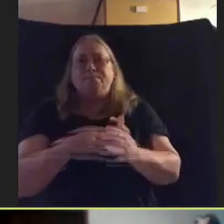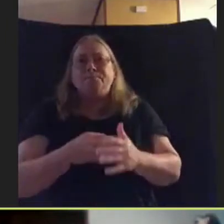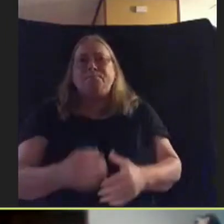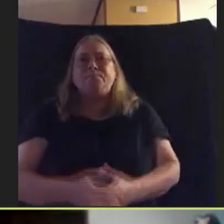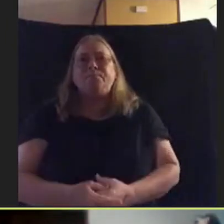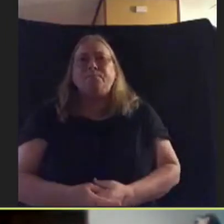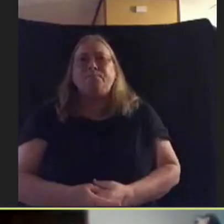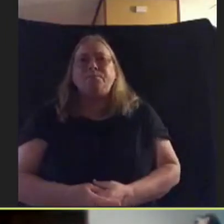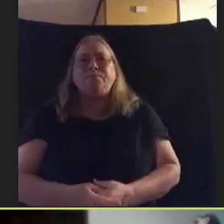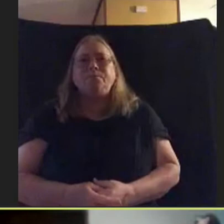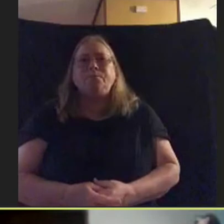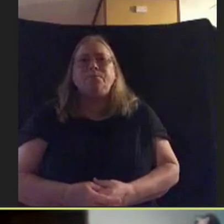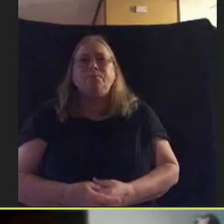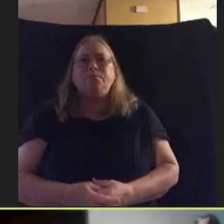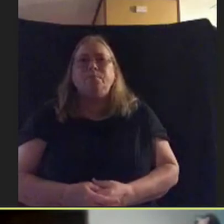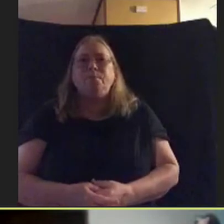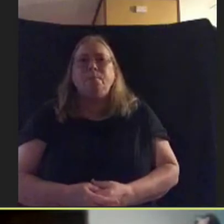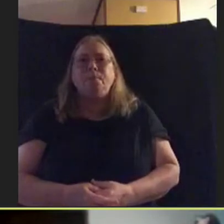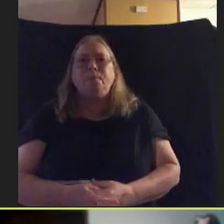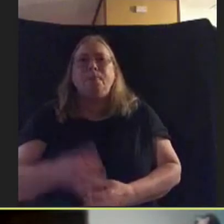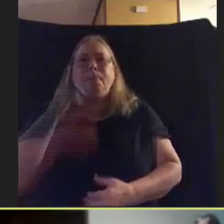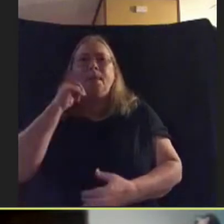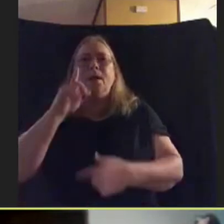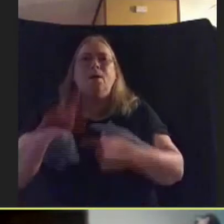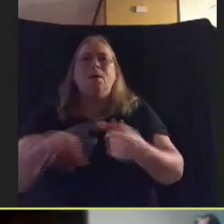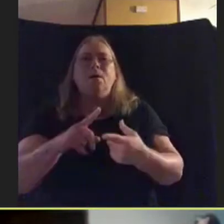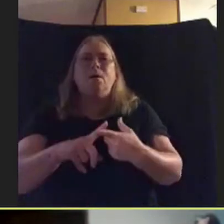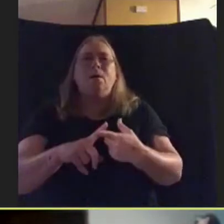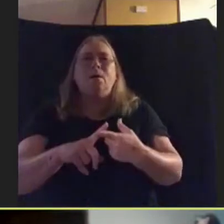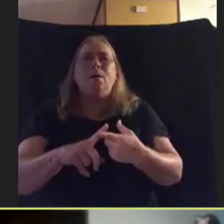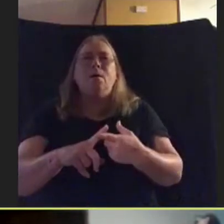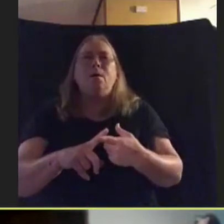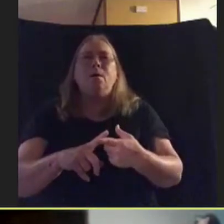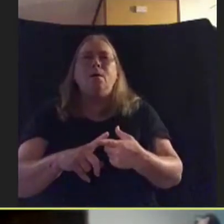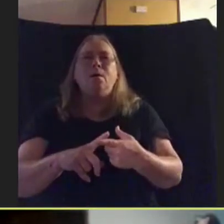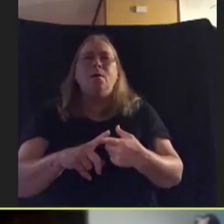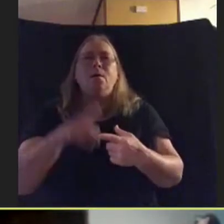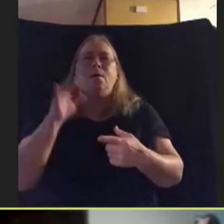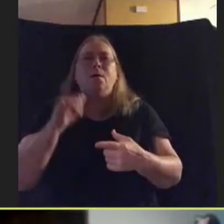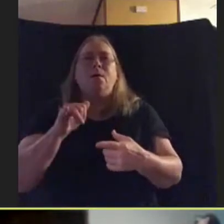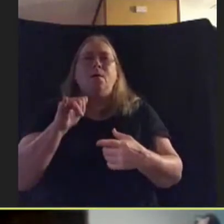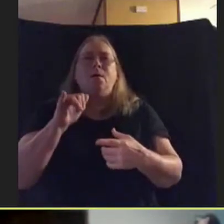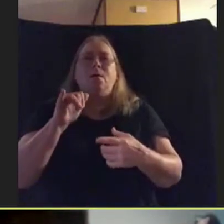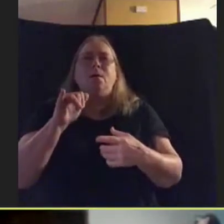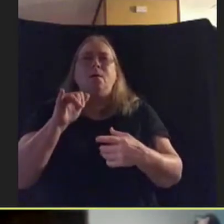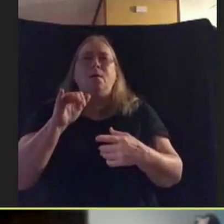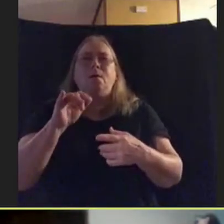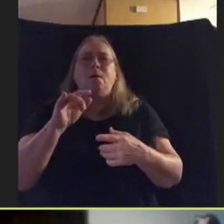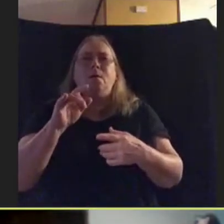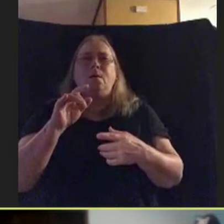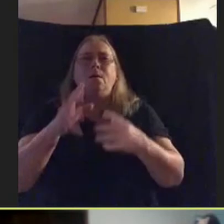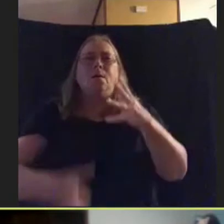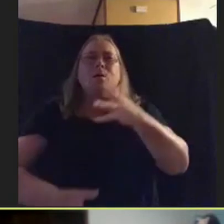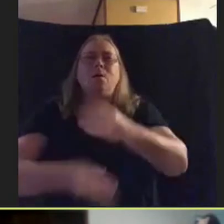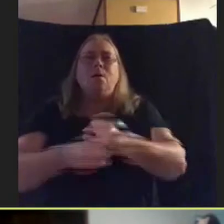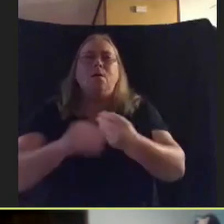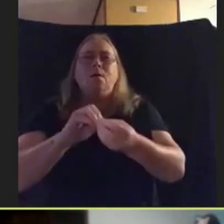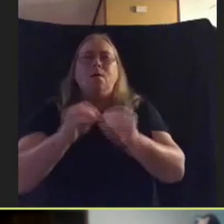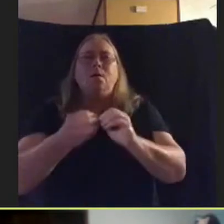either. I mean, we're getting about 1% of the total federal allocation, because that's about what our